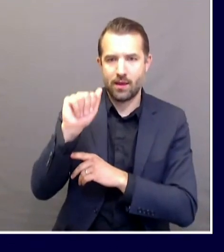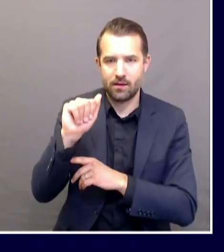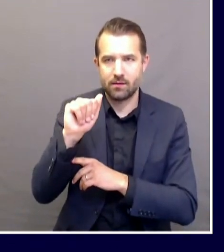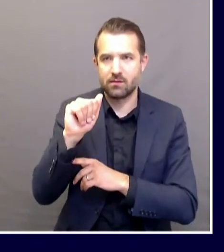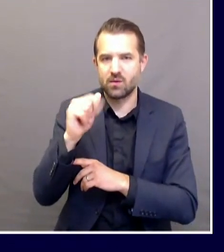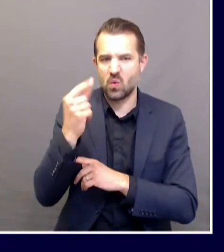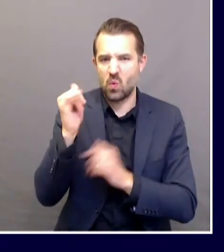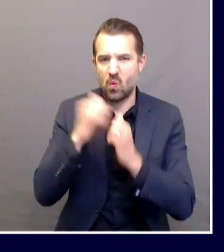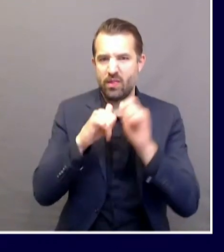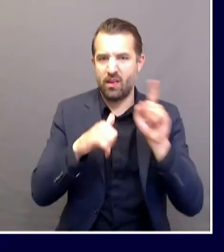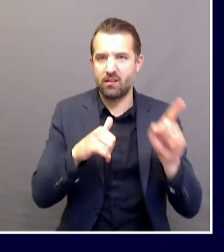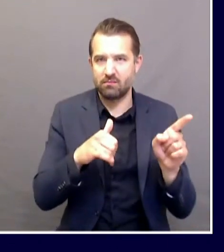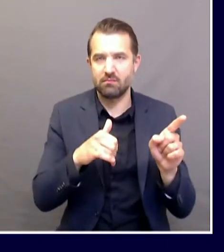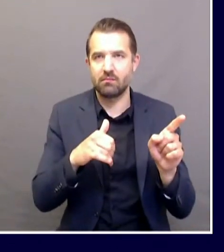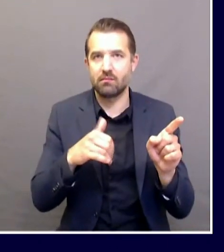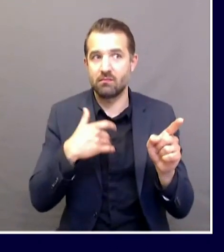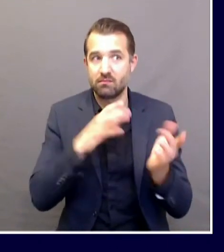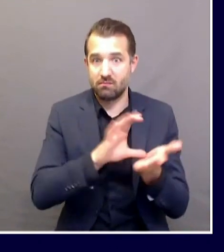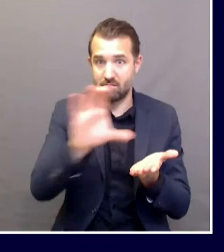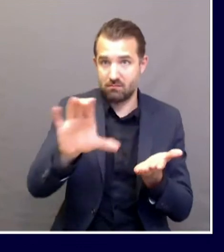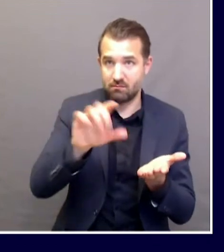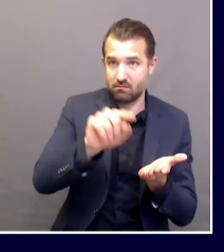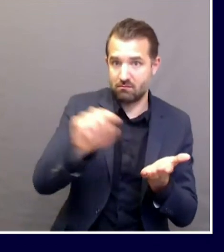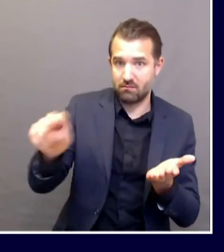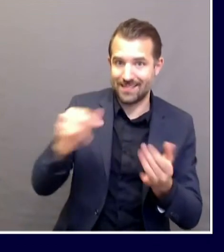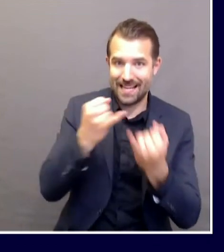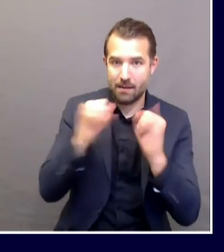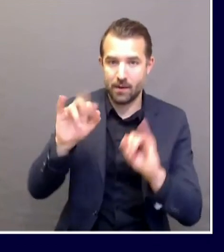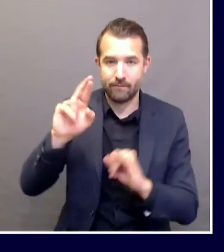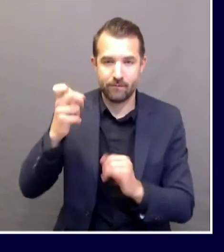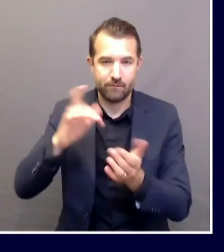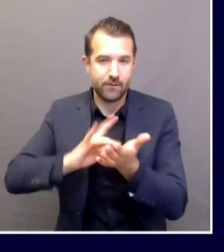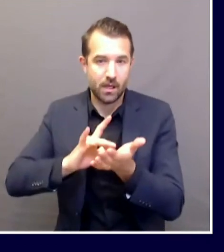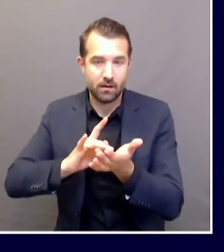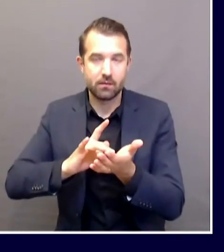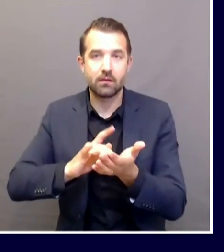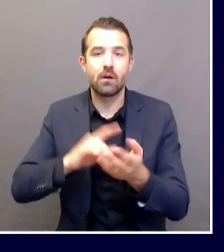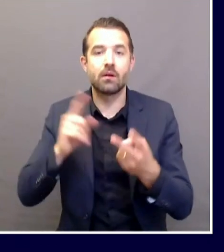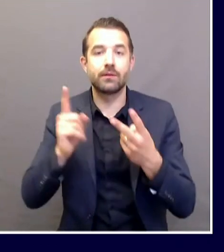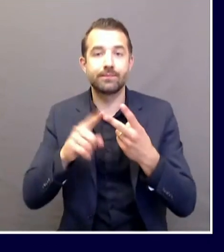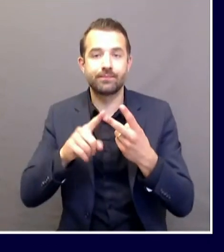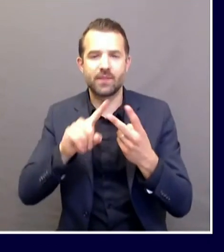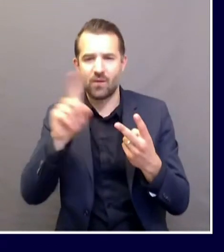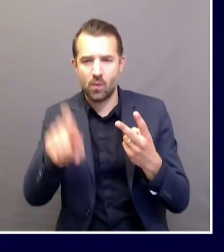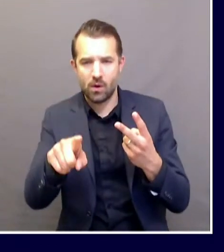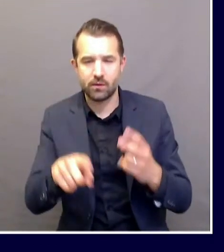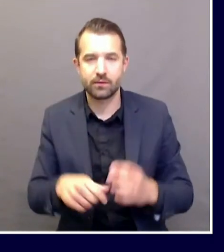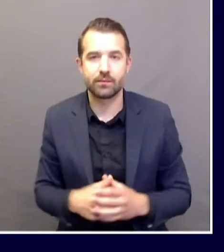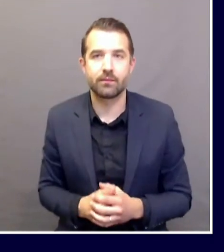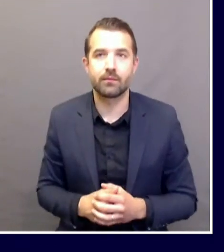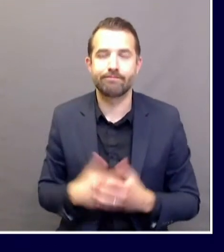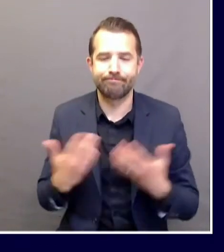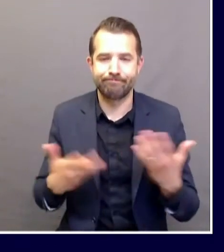things we did statistically is just took a quick look at the